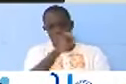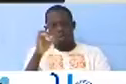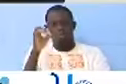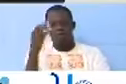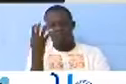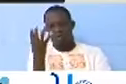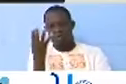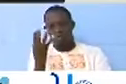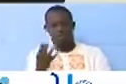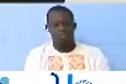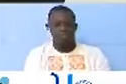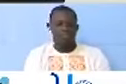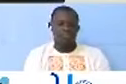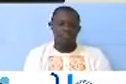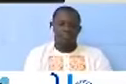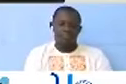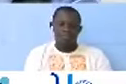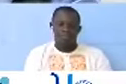November 2004.